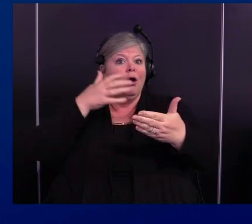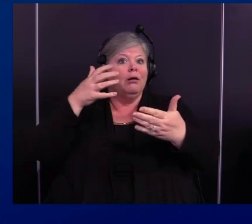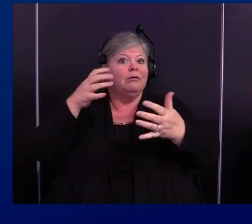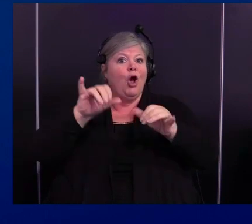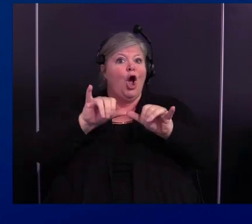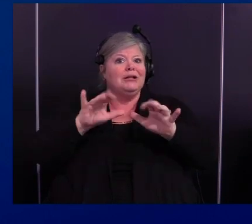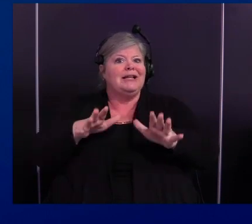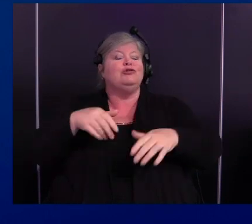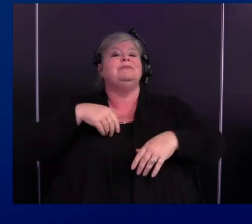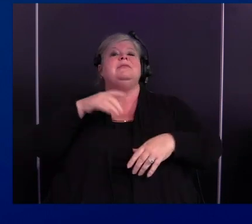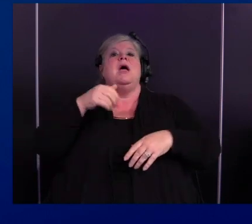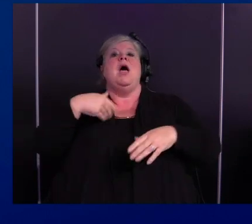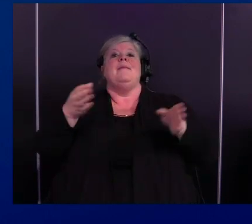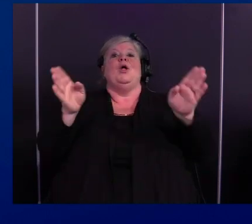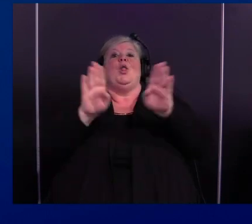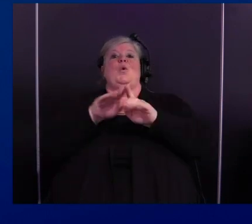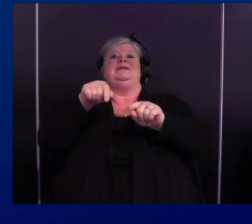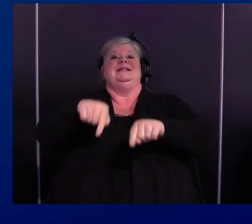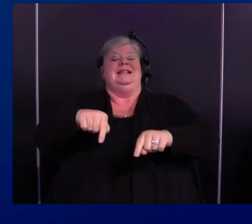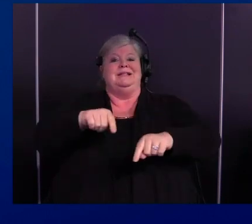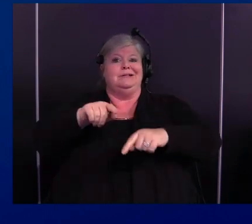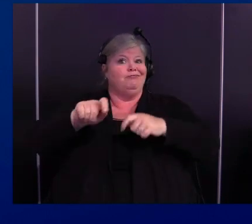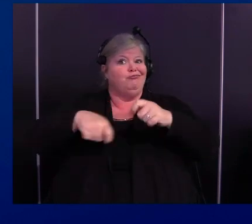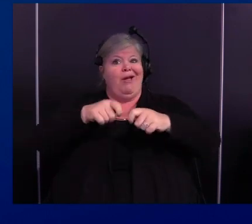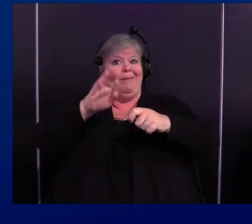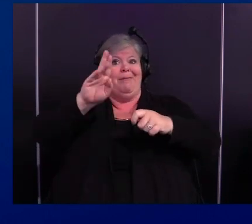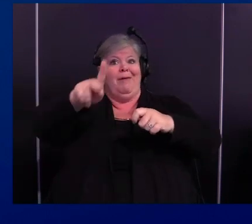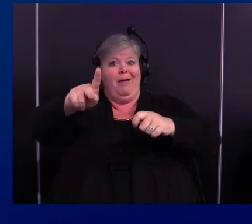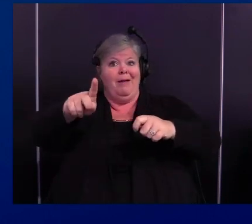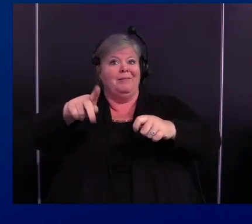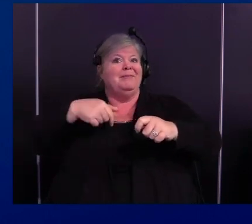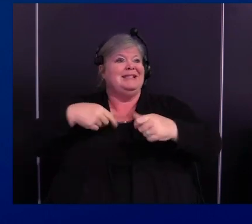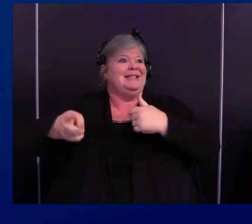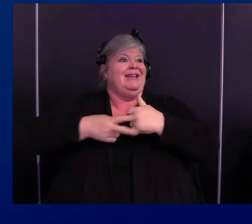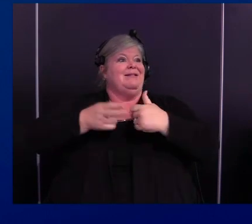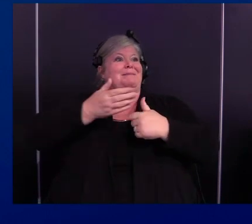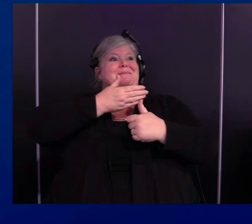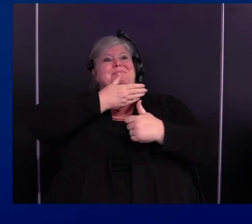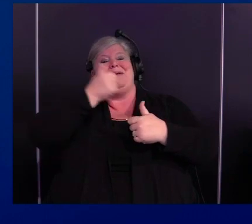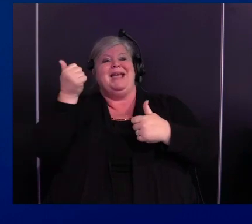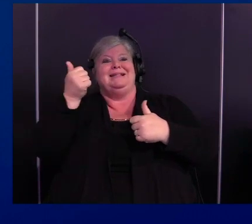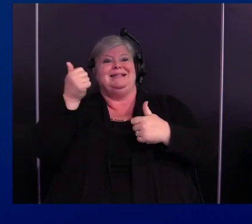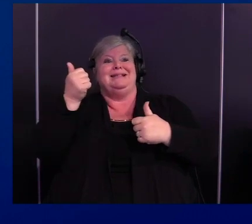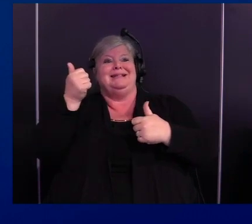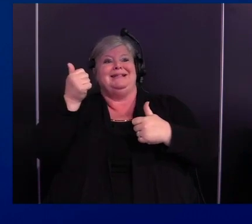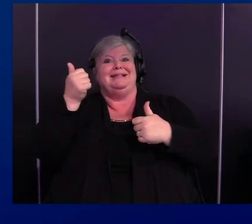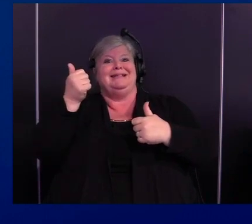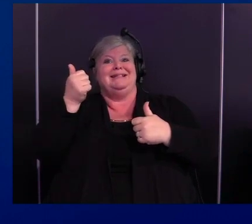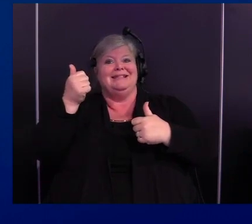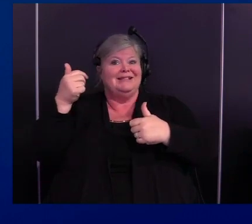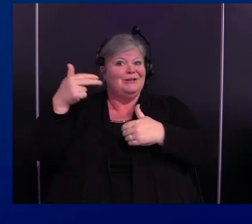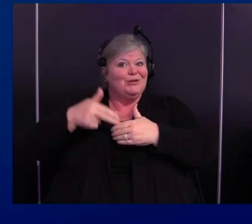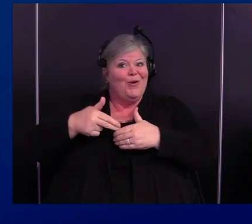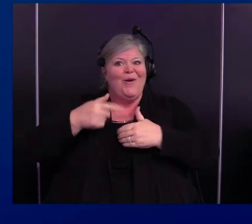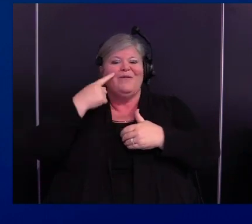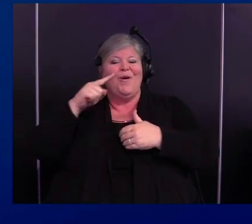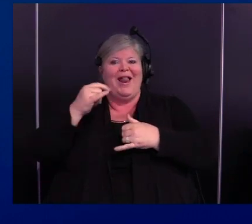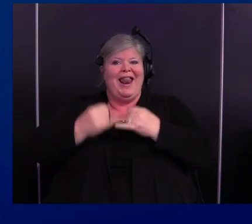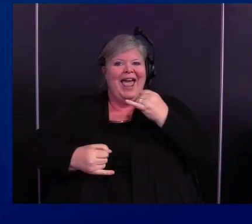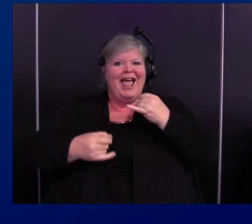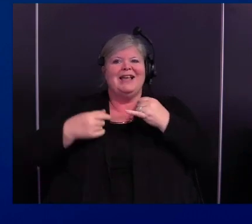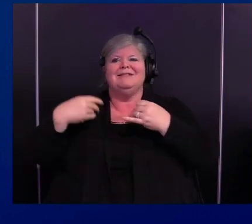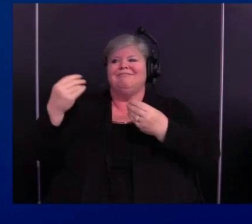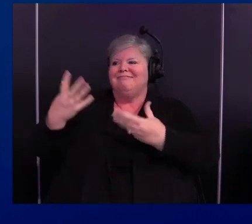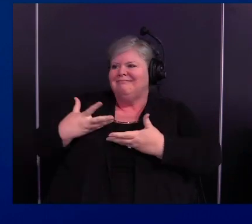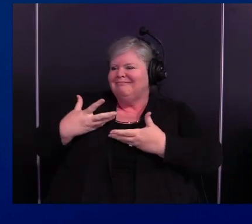out the show with a very special guest that we saved the best for last. So, Ken, why don't you tell us a little bit about yourself and what you do here